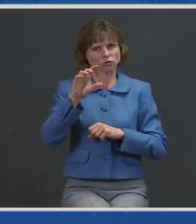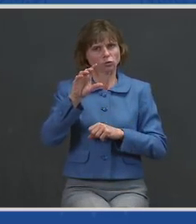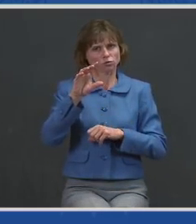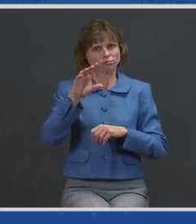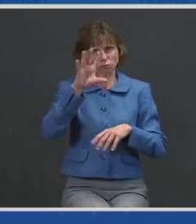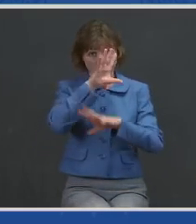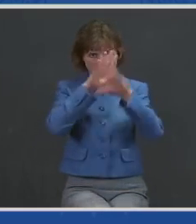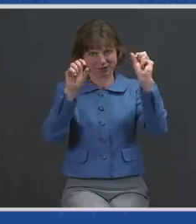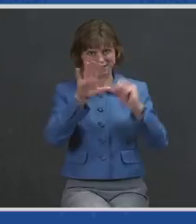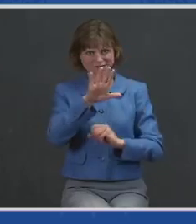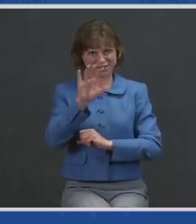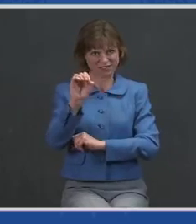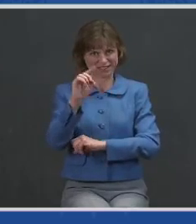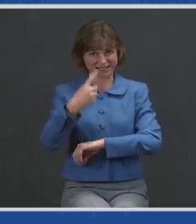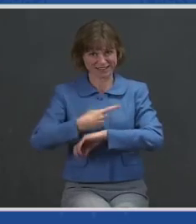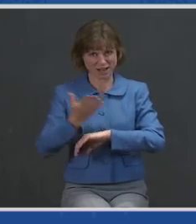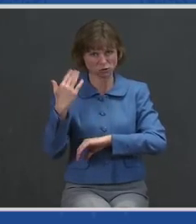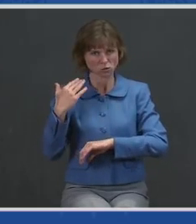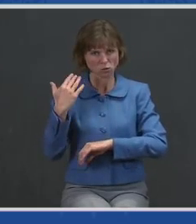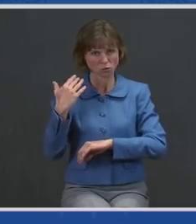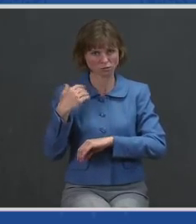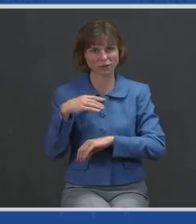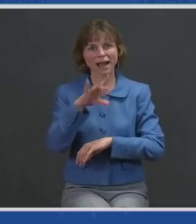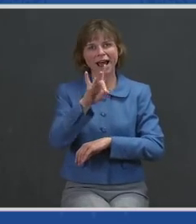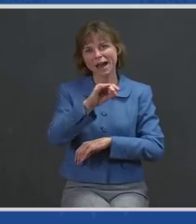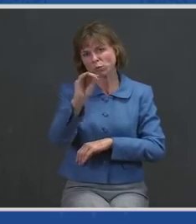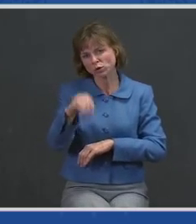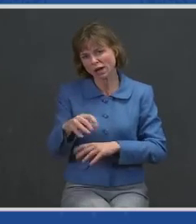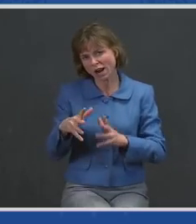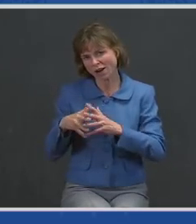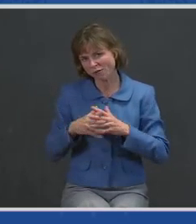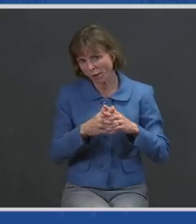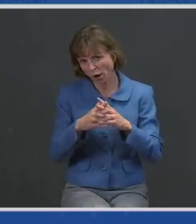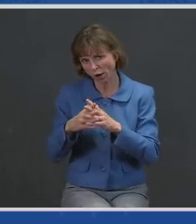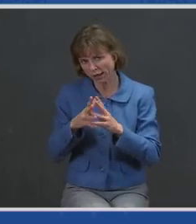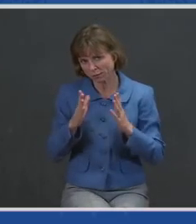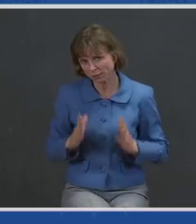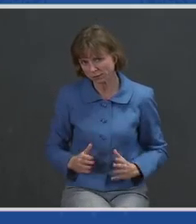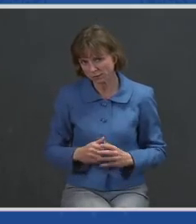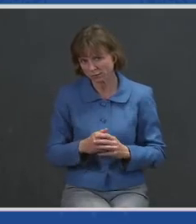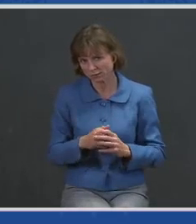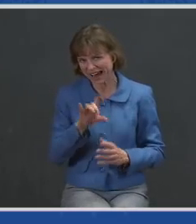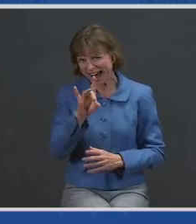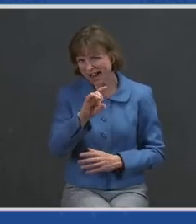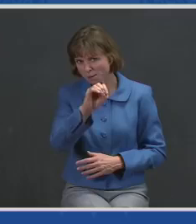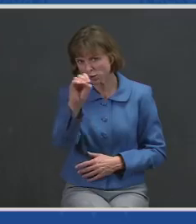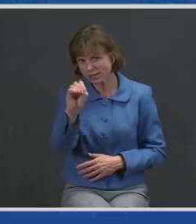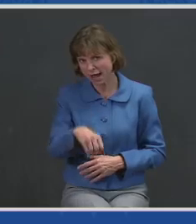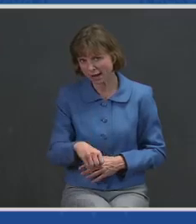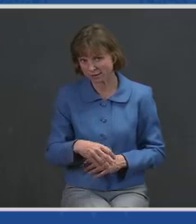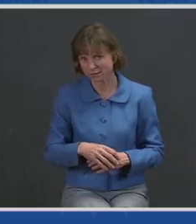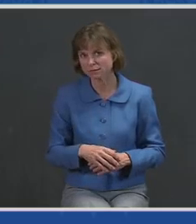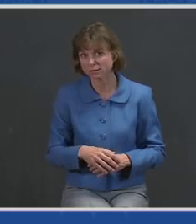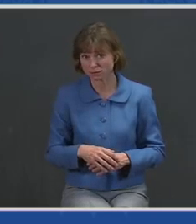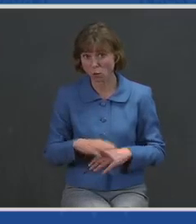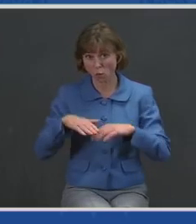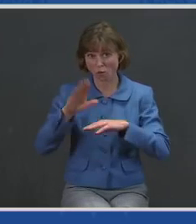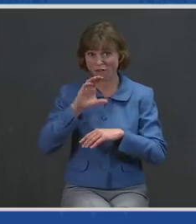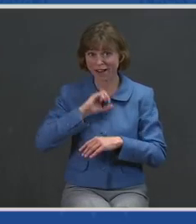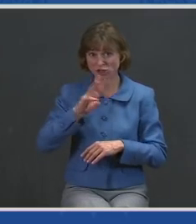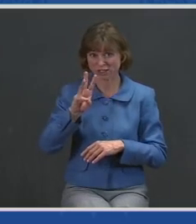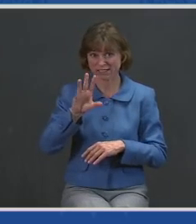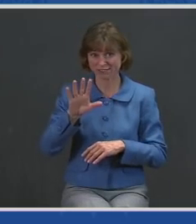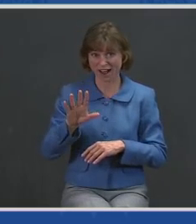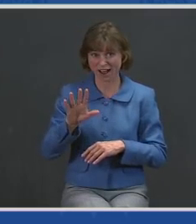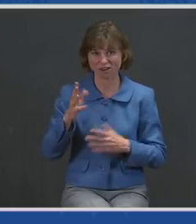only 8% of the Americans, after months, only 8% of those over the age of 65 had gotten their